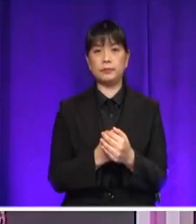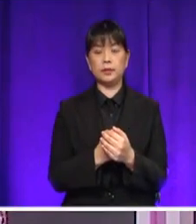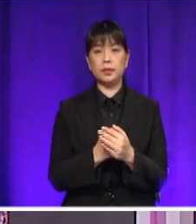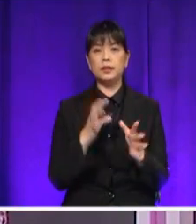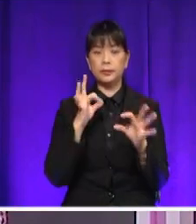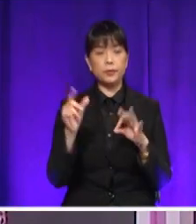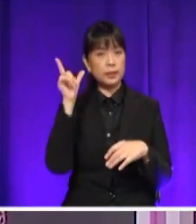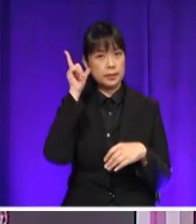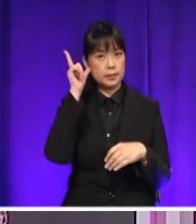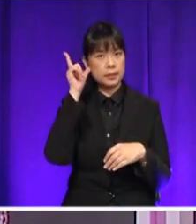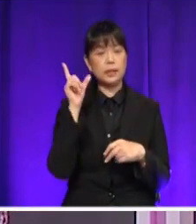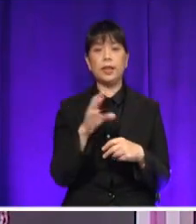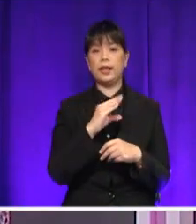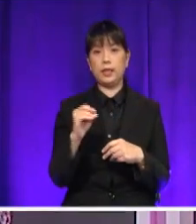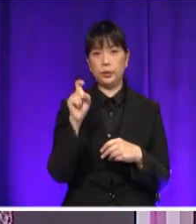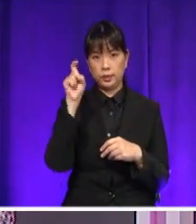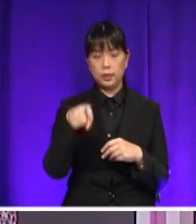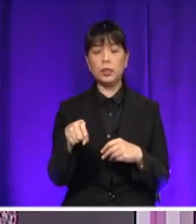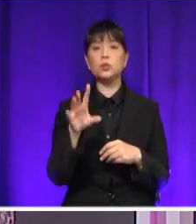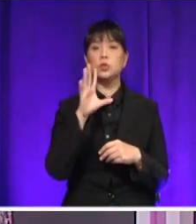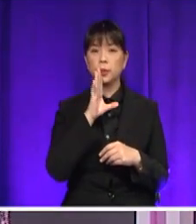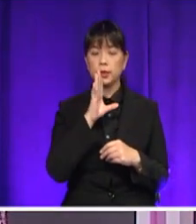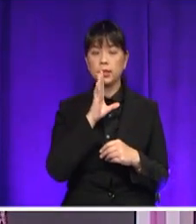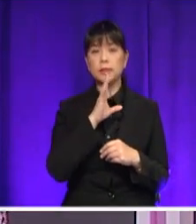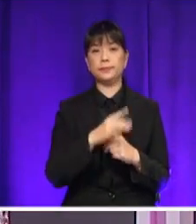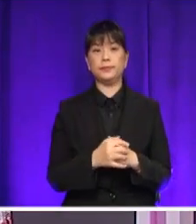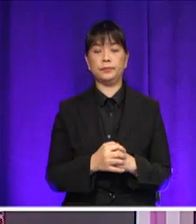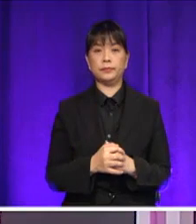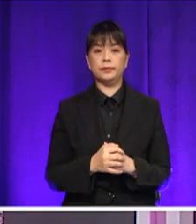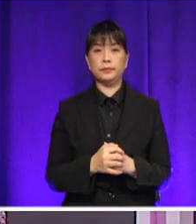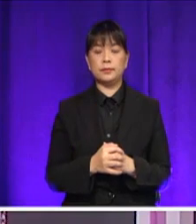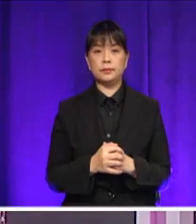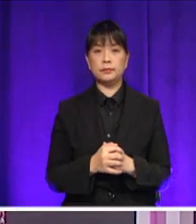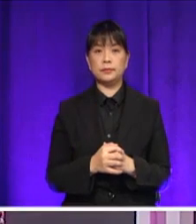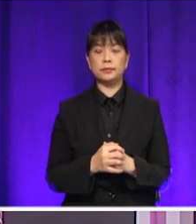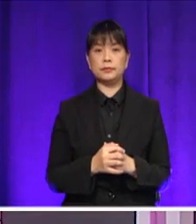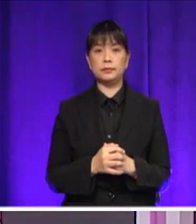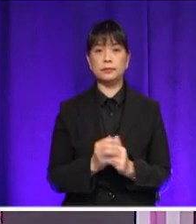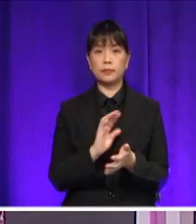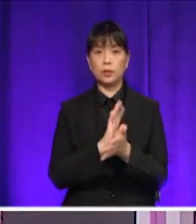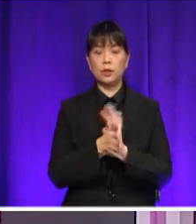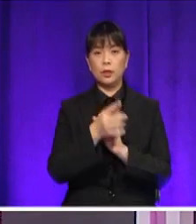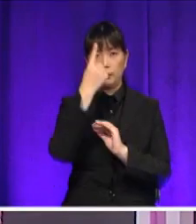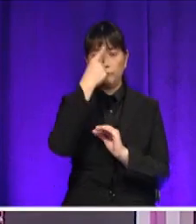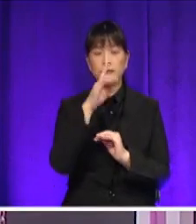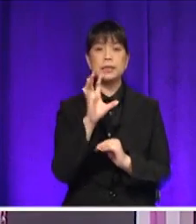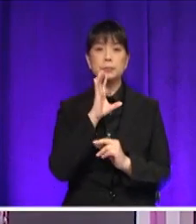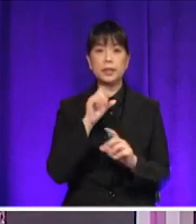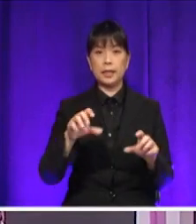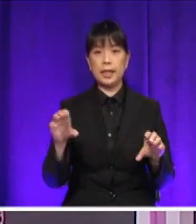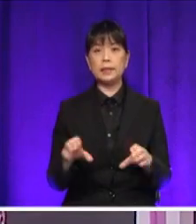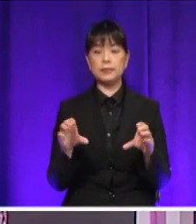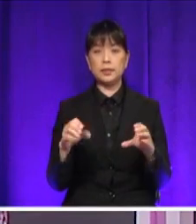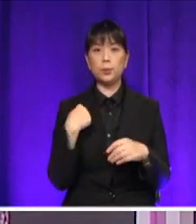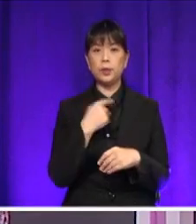speak, Yes. you know, especially if you're having a conversation with somebody, all right? So for our speaking activity, we are going